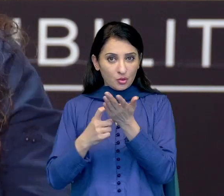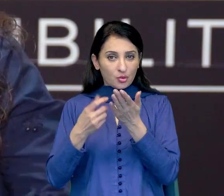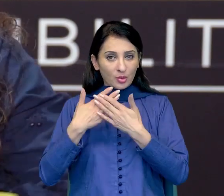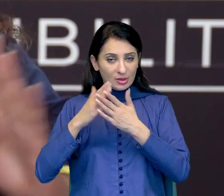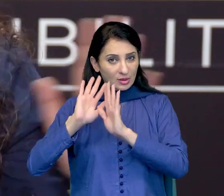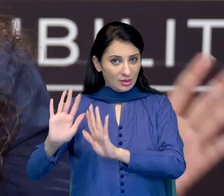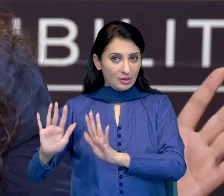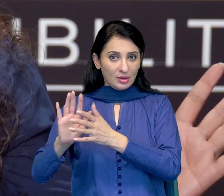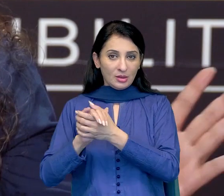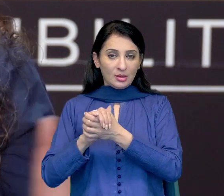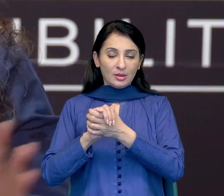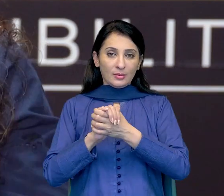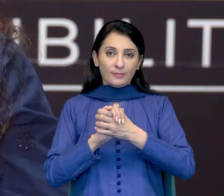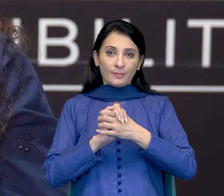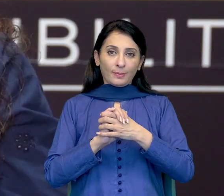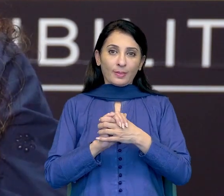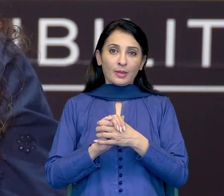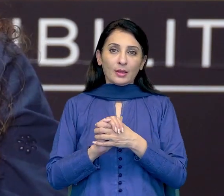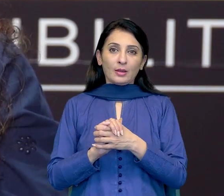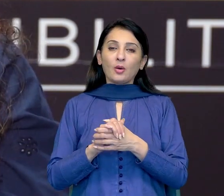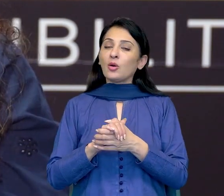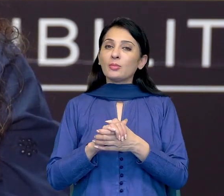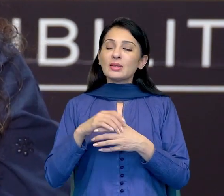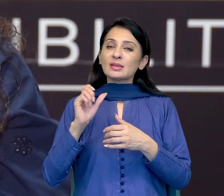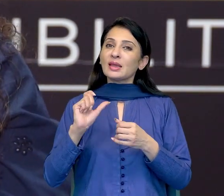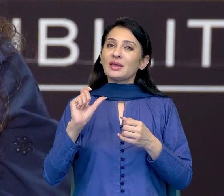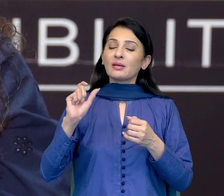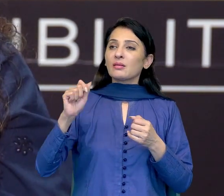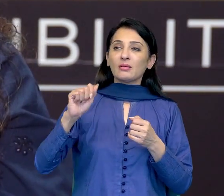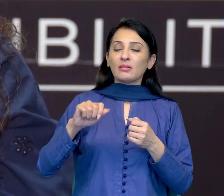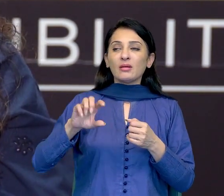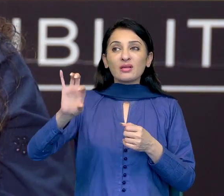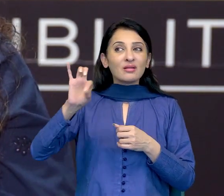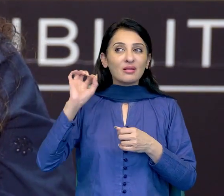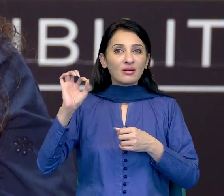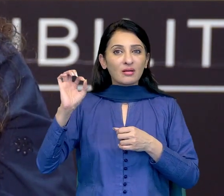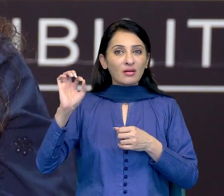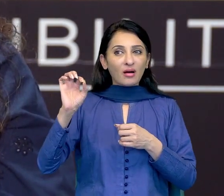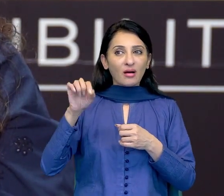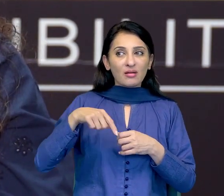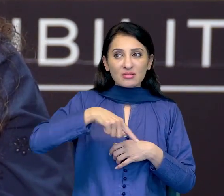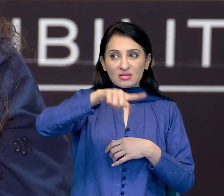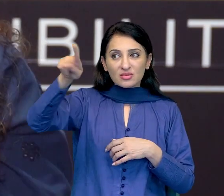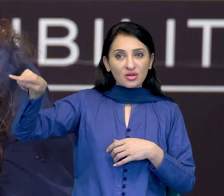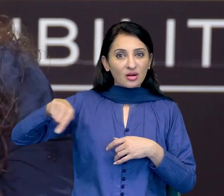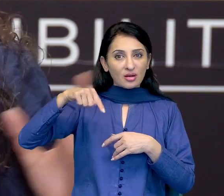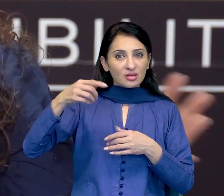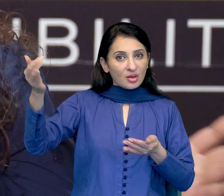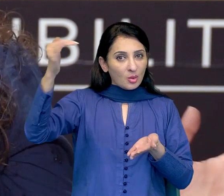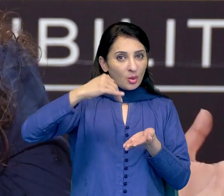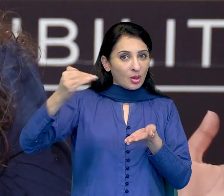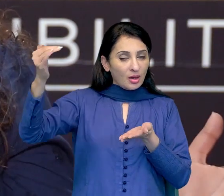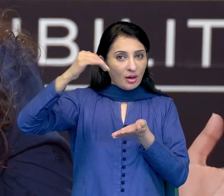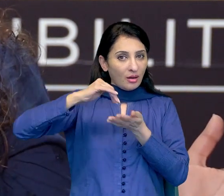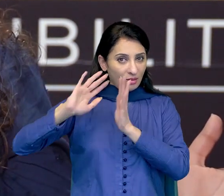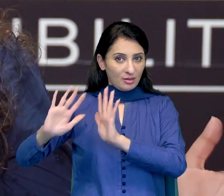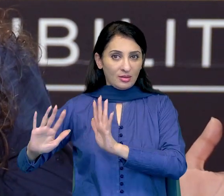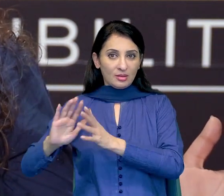it was just quite a 180-degree shift, because it was a private university and there was a